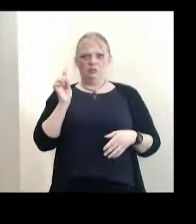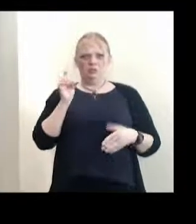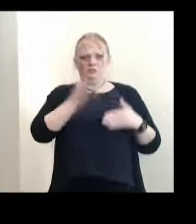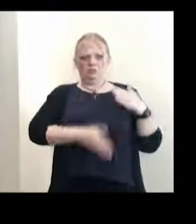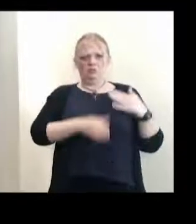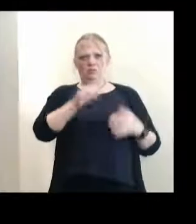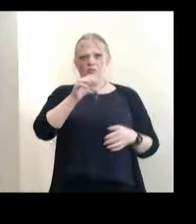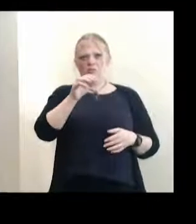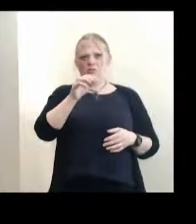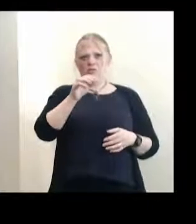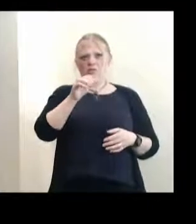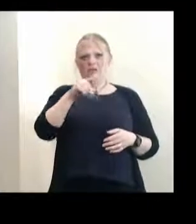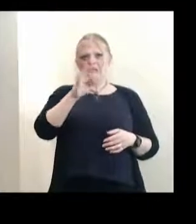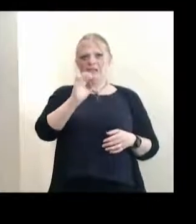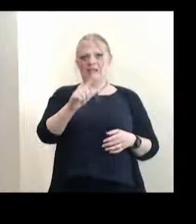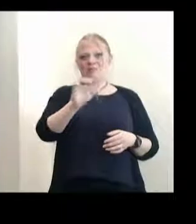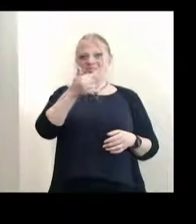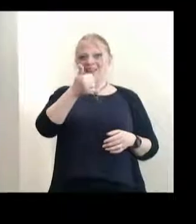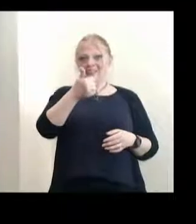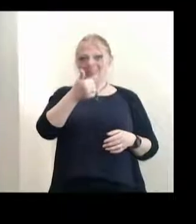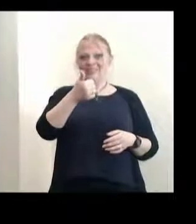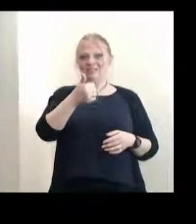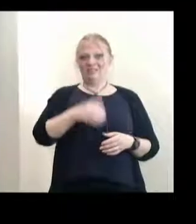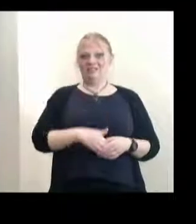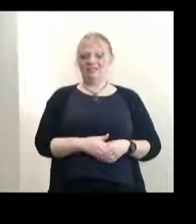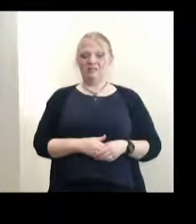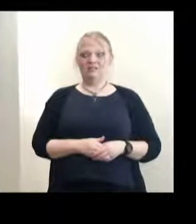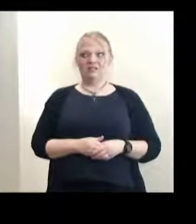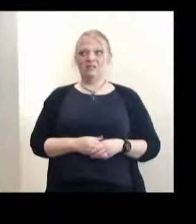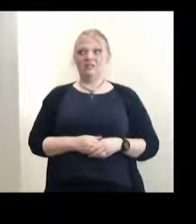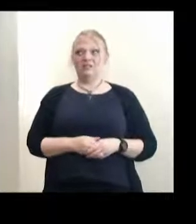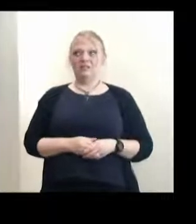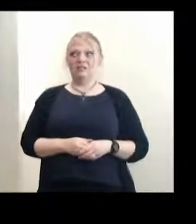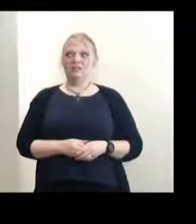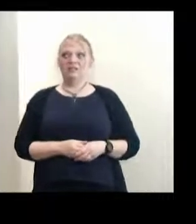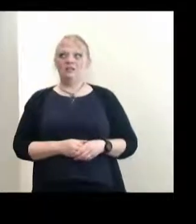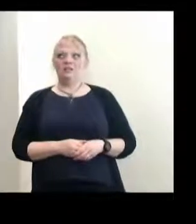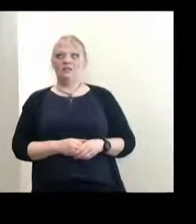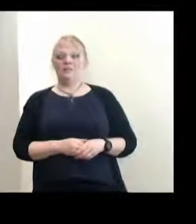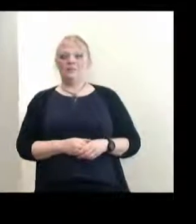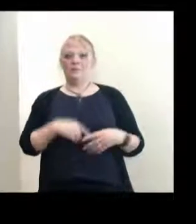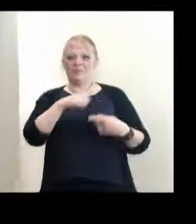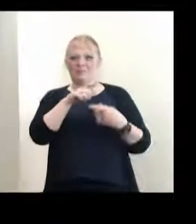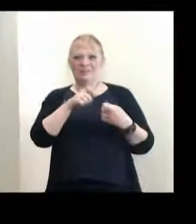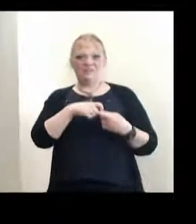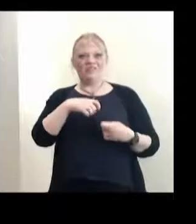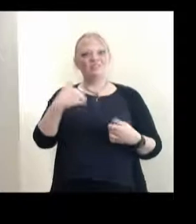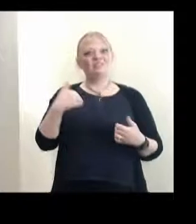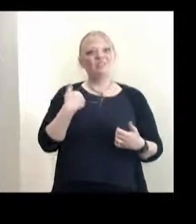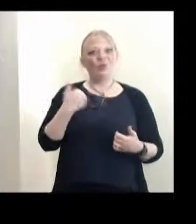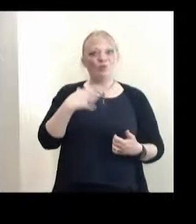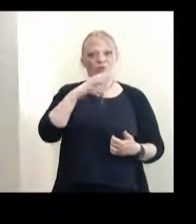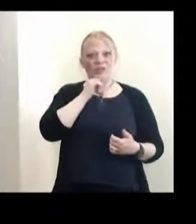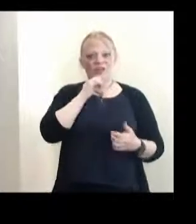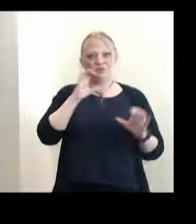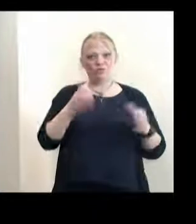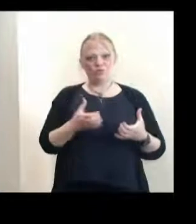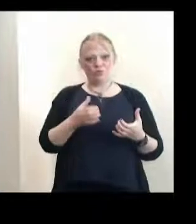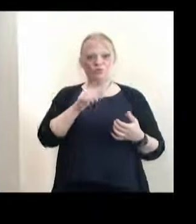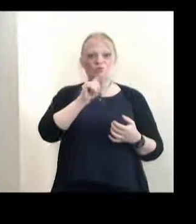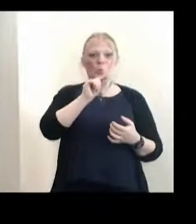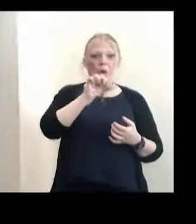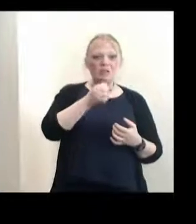on ending on April 10th. So, especially in the younger age groups and people in their 20s